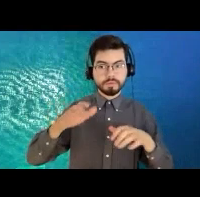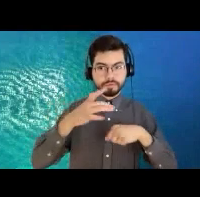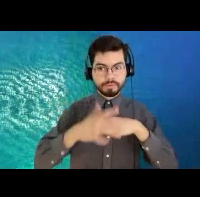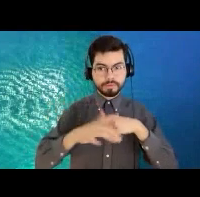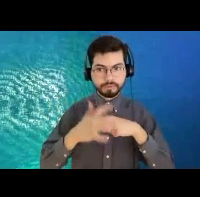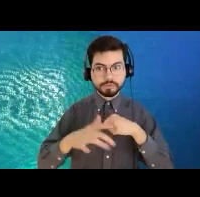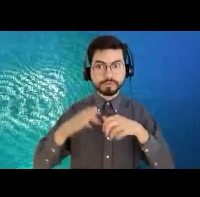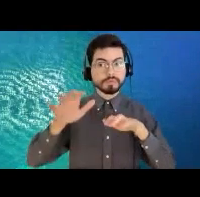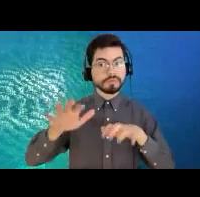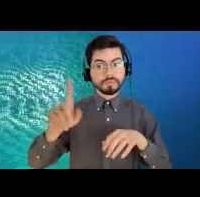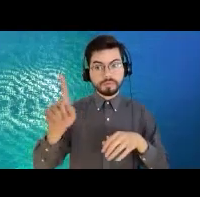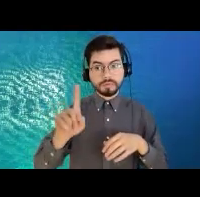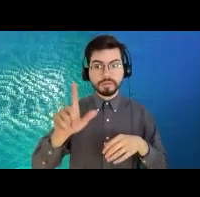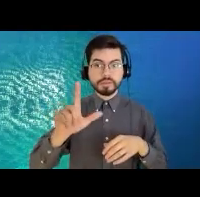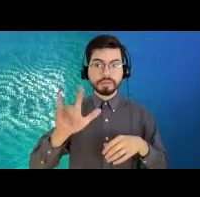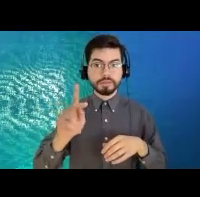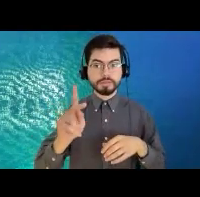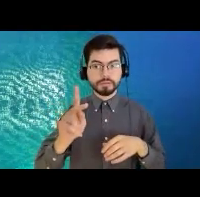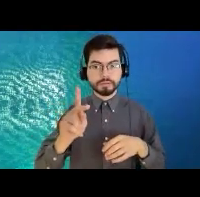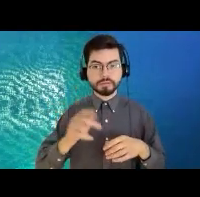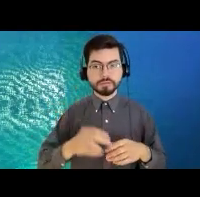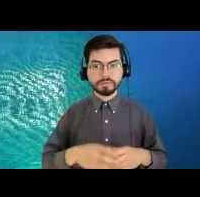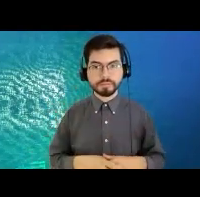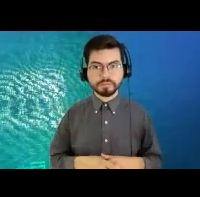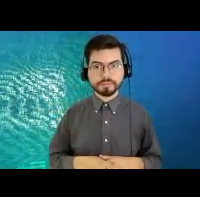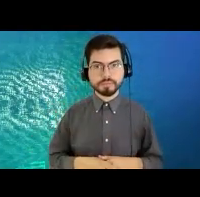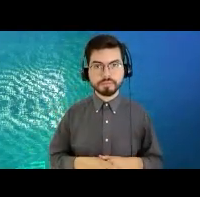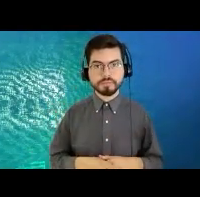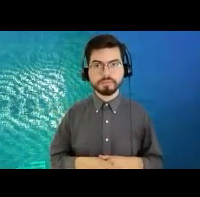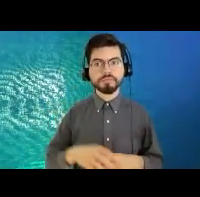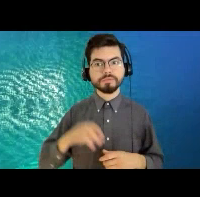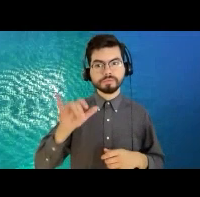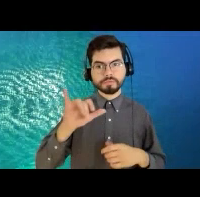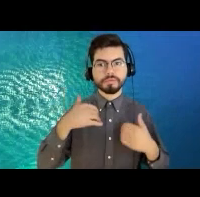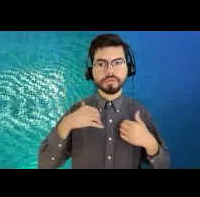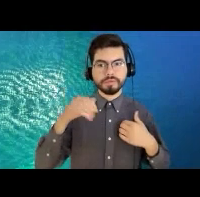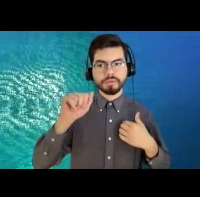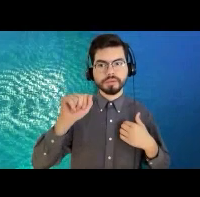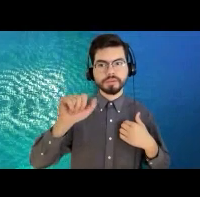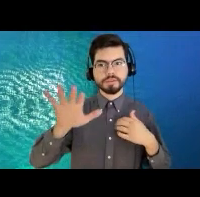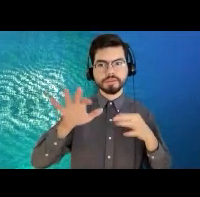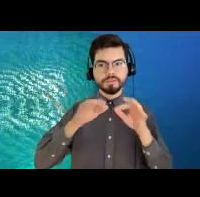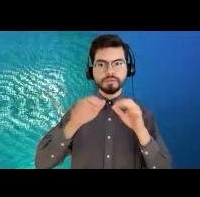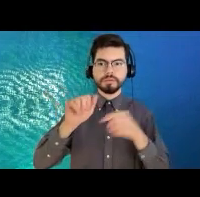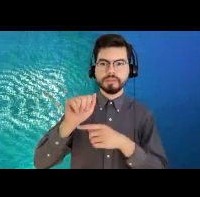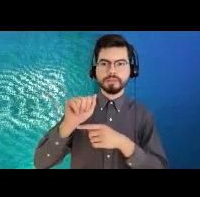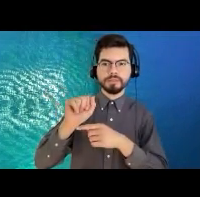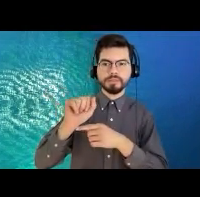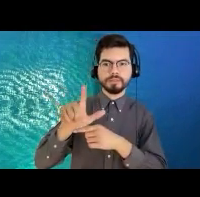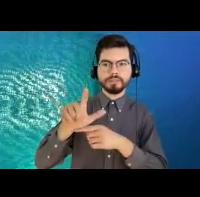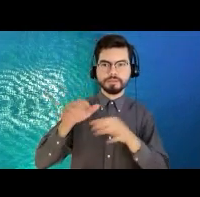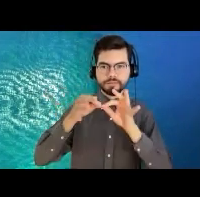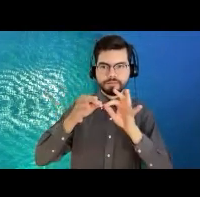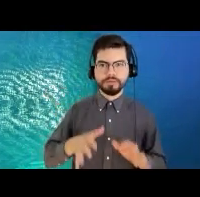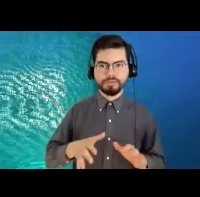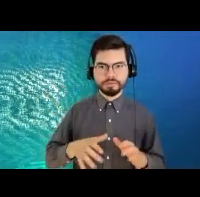in the link. And then we have ASL interpreters available online. For